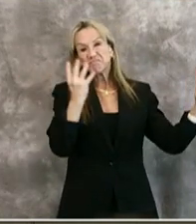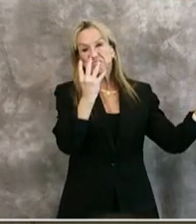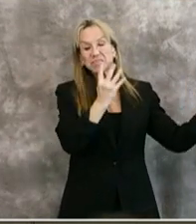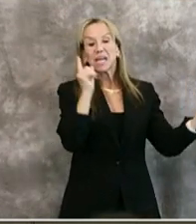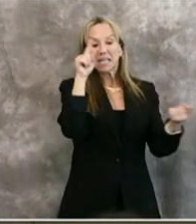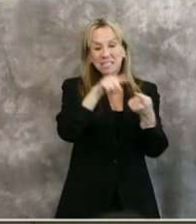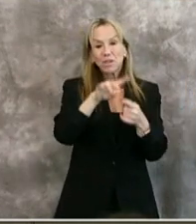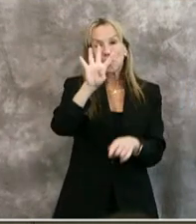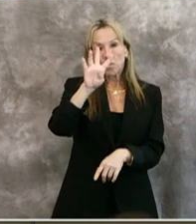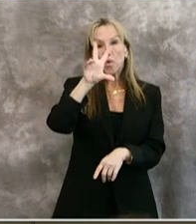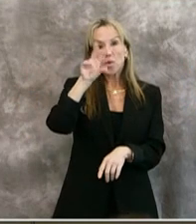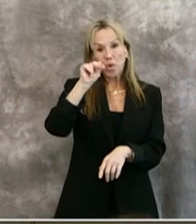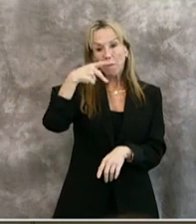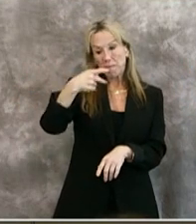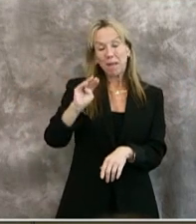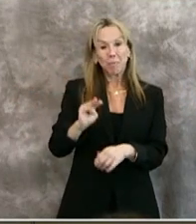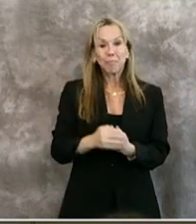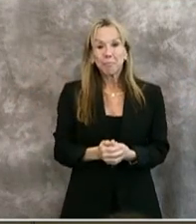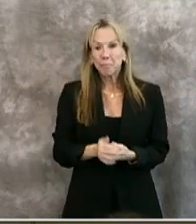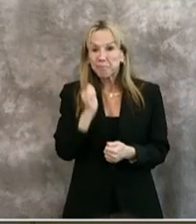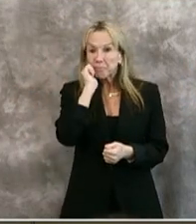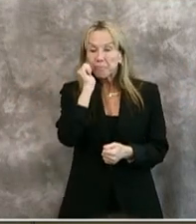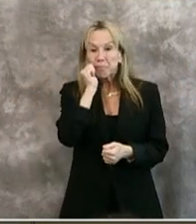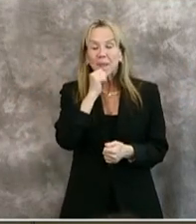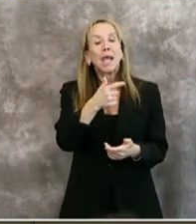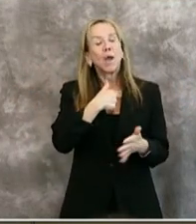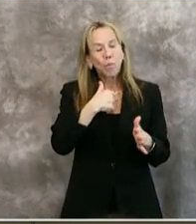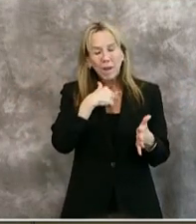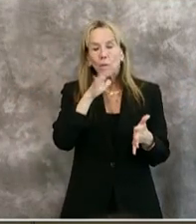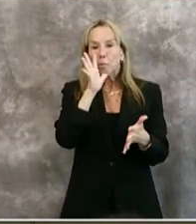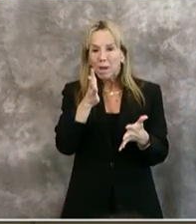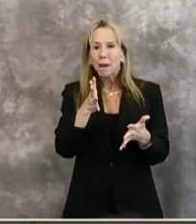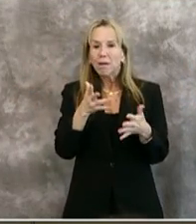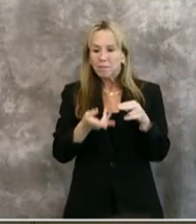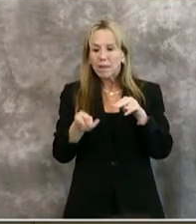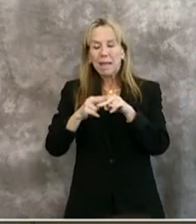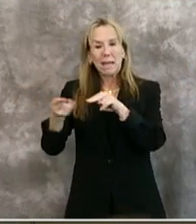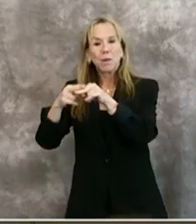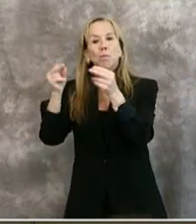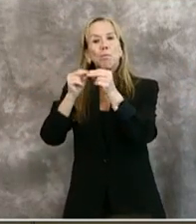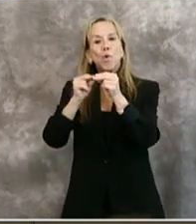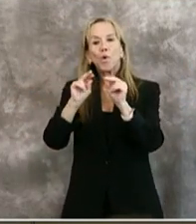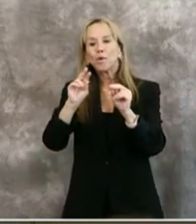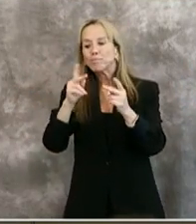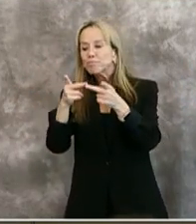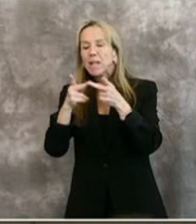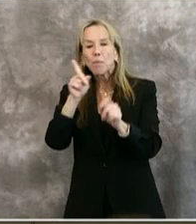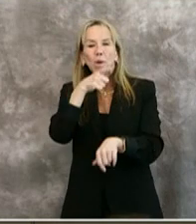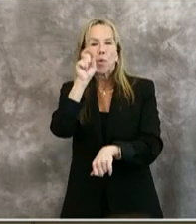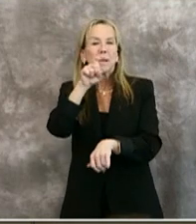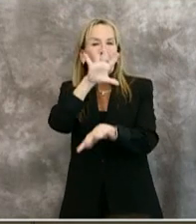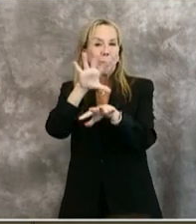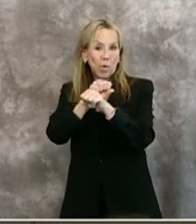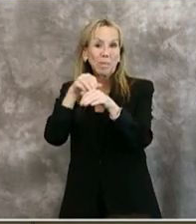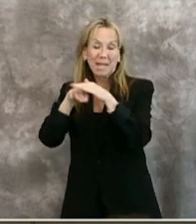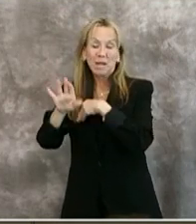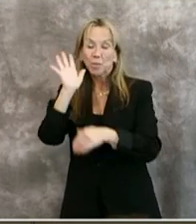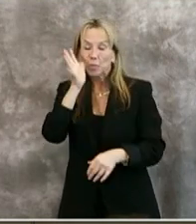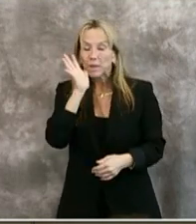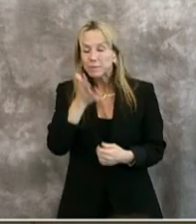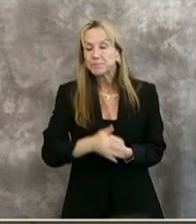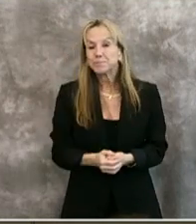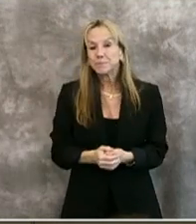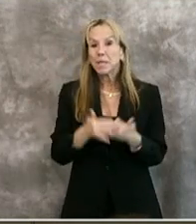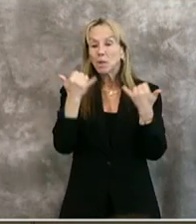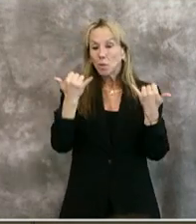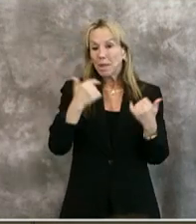4:30 p.m. We're going to be adding more of these no appointment sites into the future throughout our county. Now with that, let me turn it over